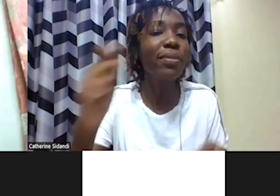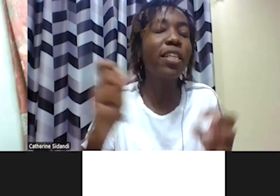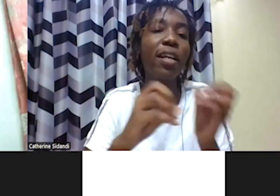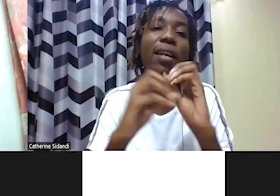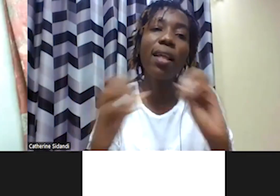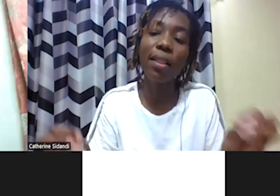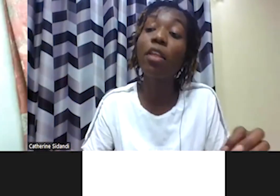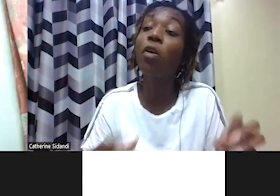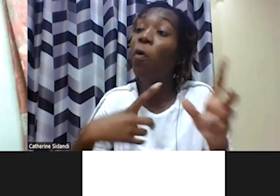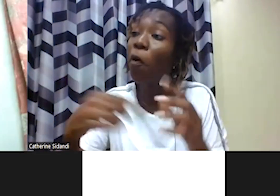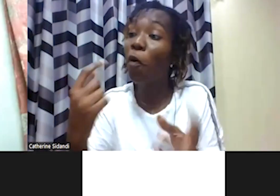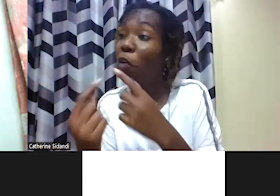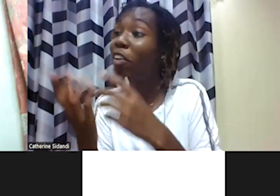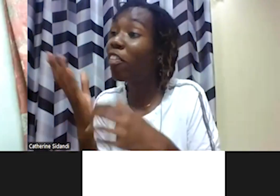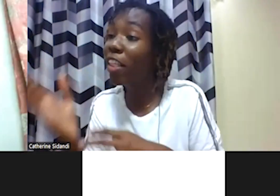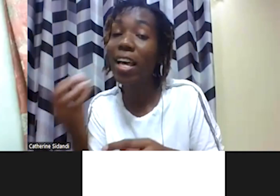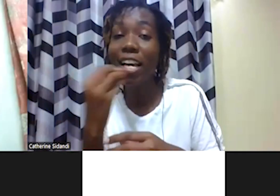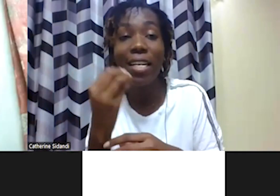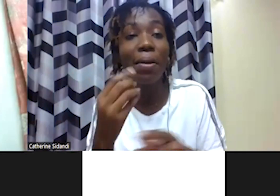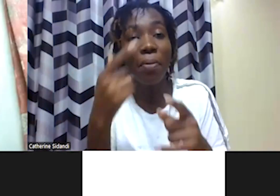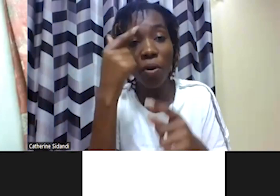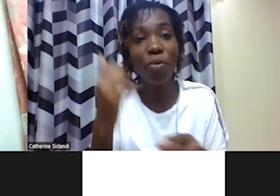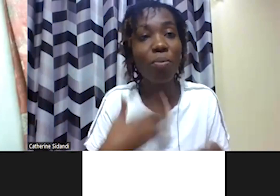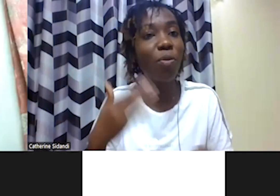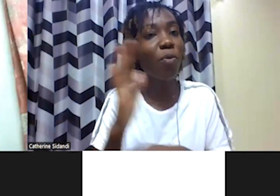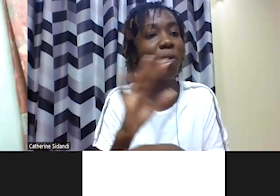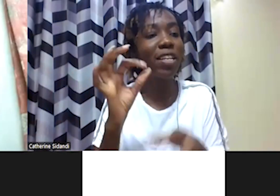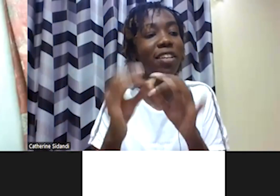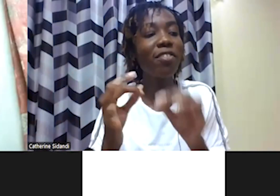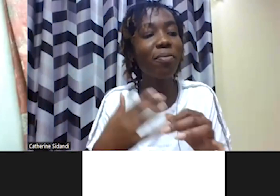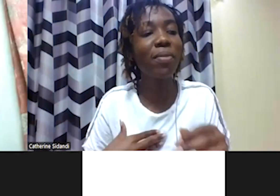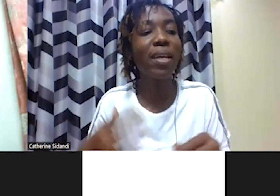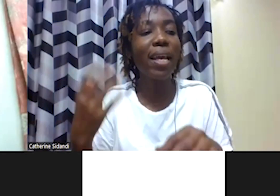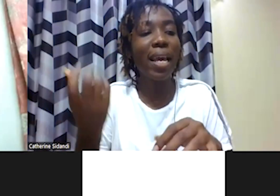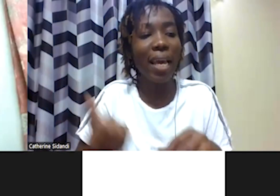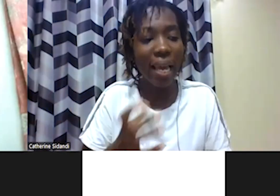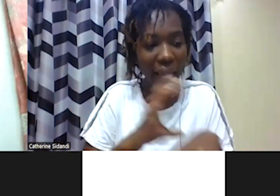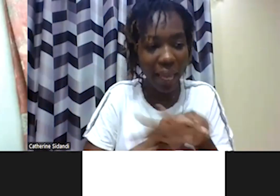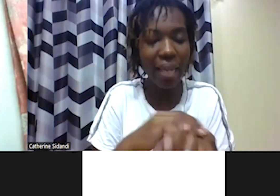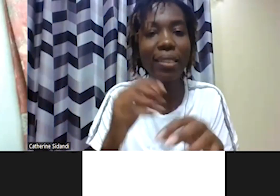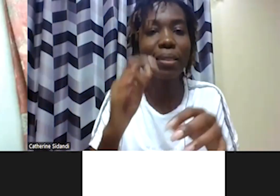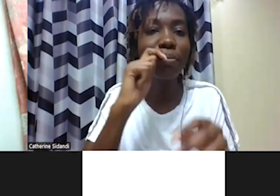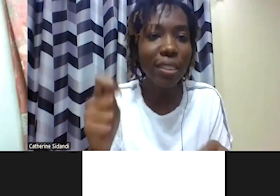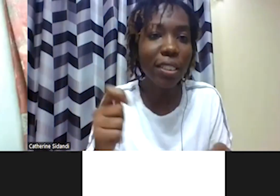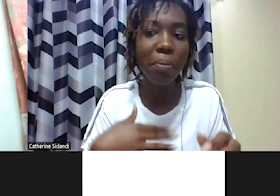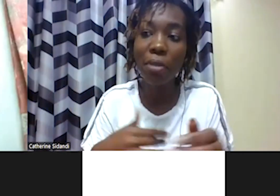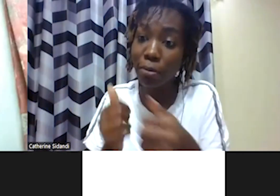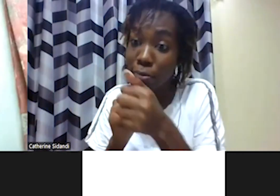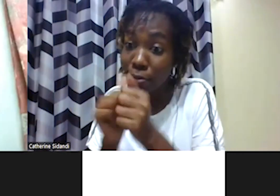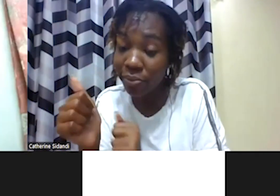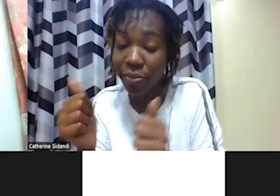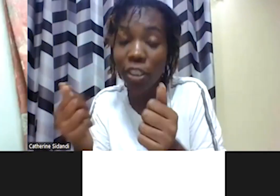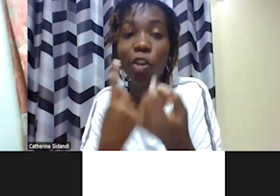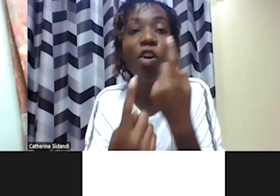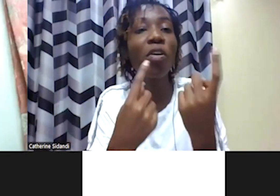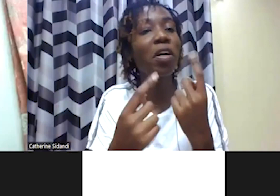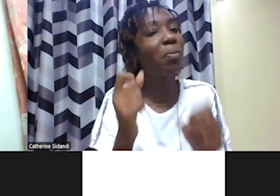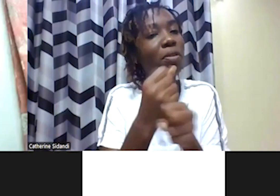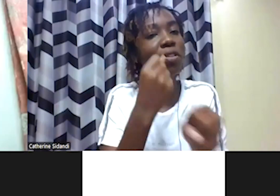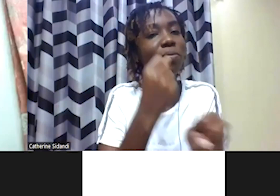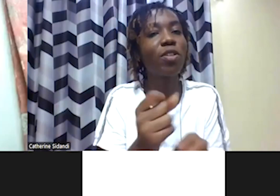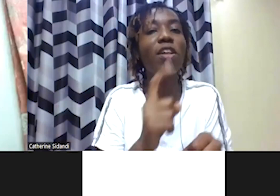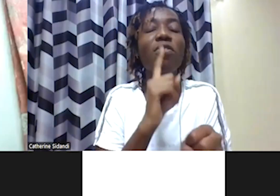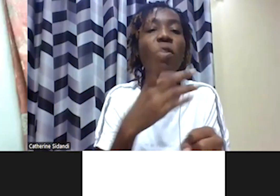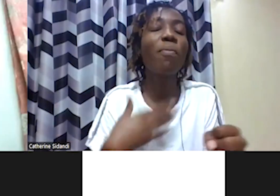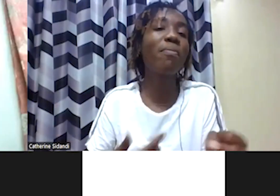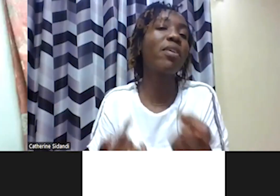eat. So I told them, because I'm a woman, when I get that meat, I'll not pass by the club to have it cooked. Or even if I passed, I will not have it cooked